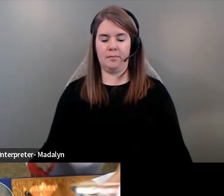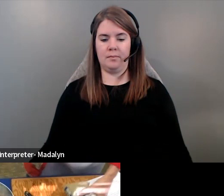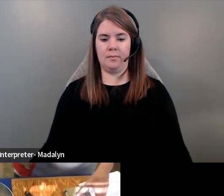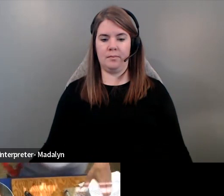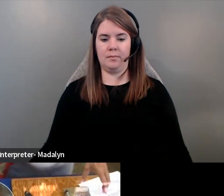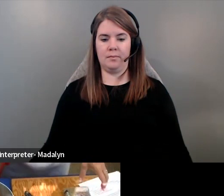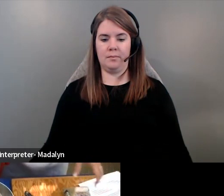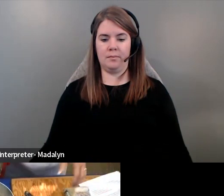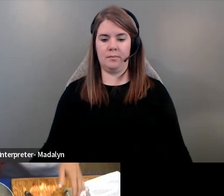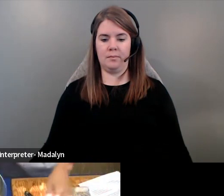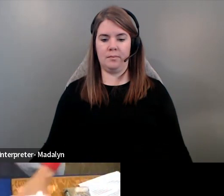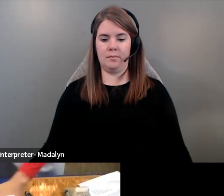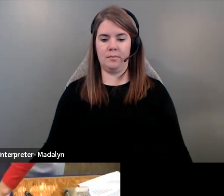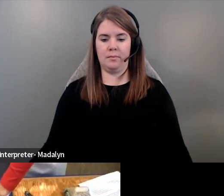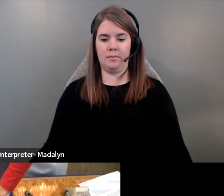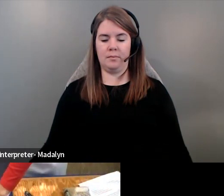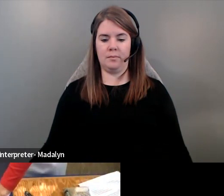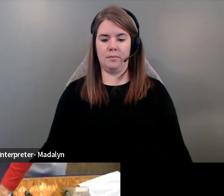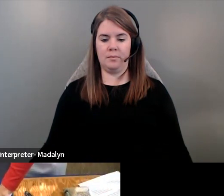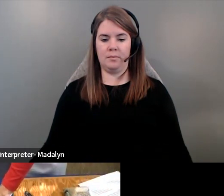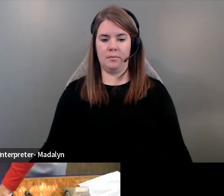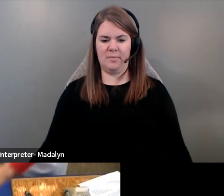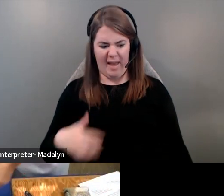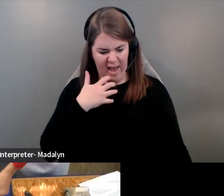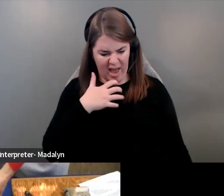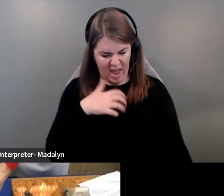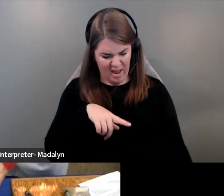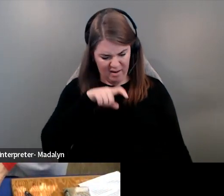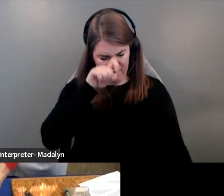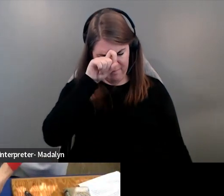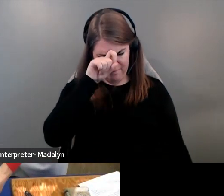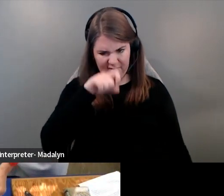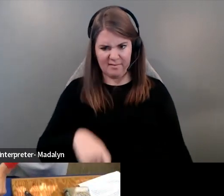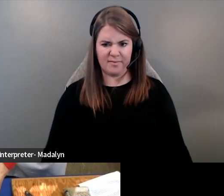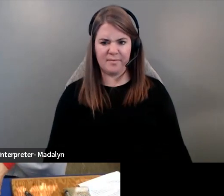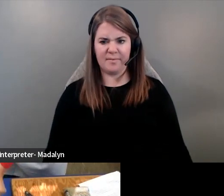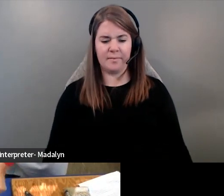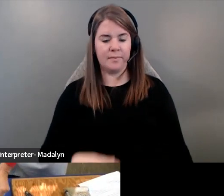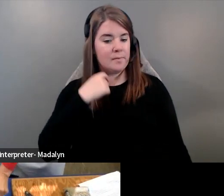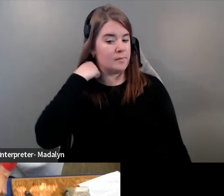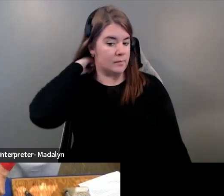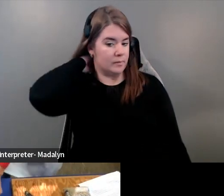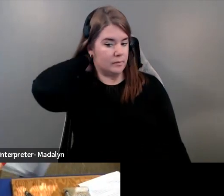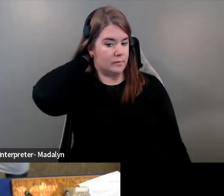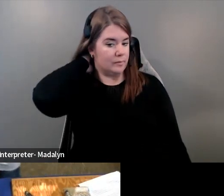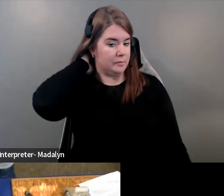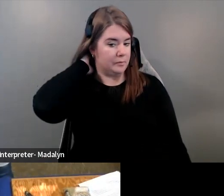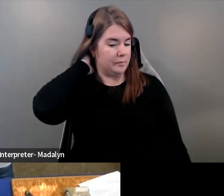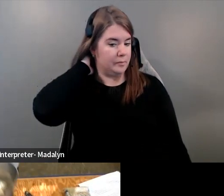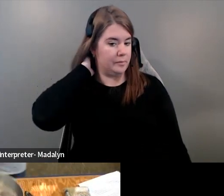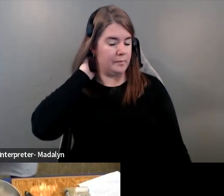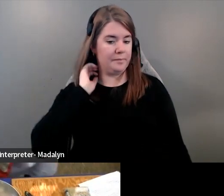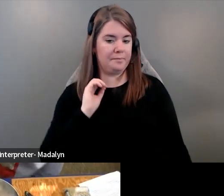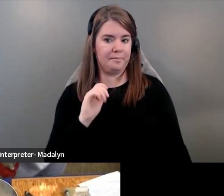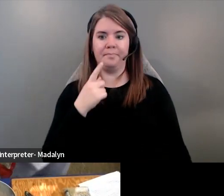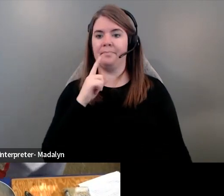So once I'm feeling any heat at all, a little bit. Oh, wait. There we